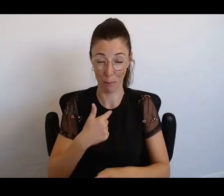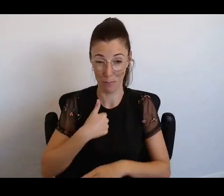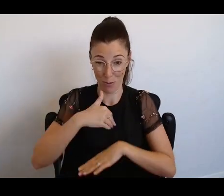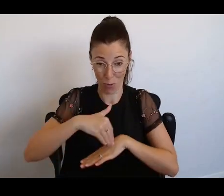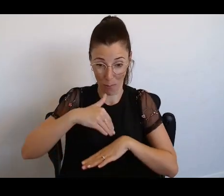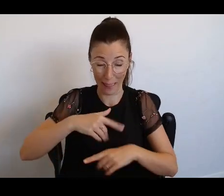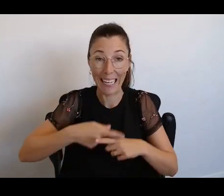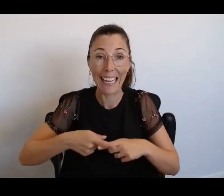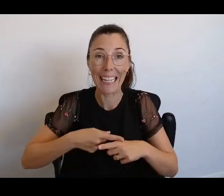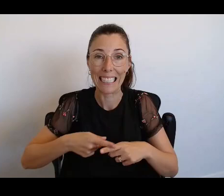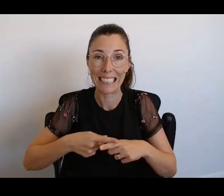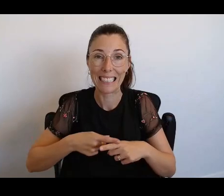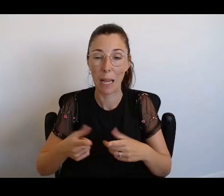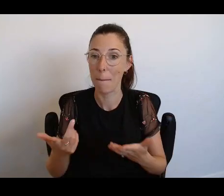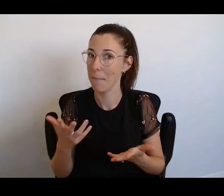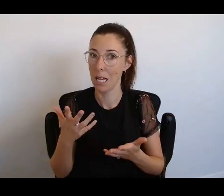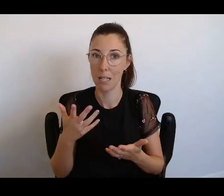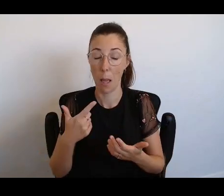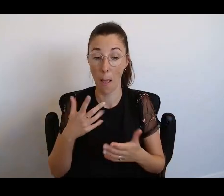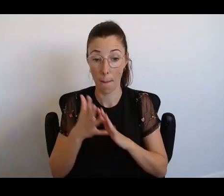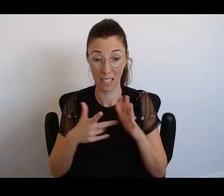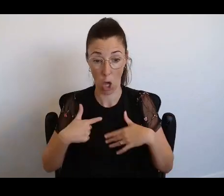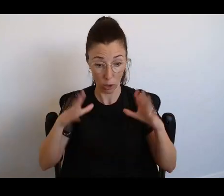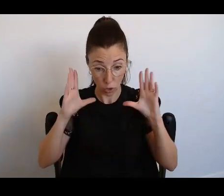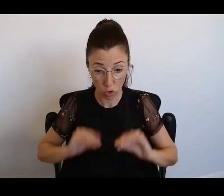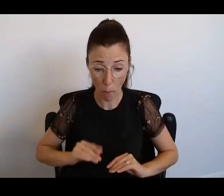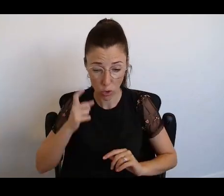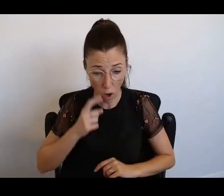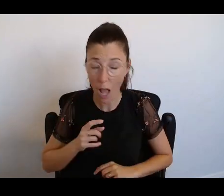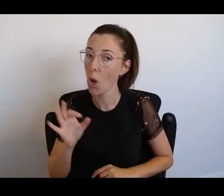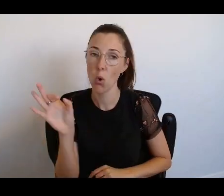just doesn't stop me from trying to make sure that we honour language.